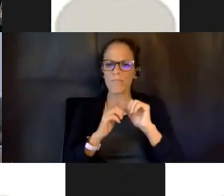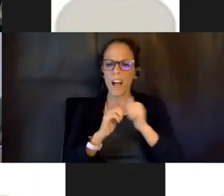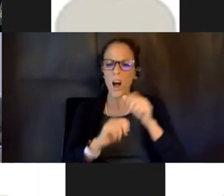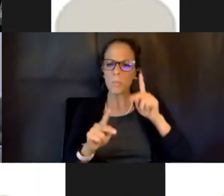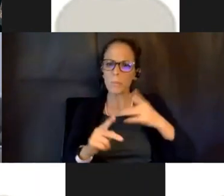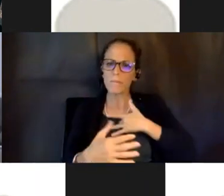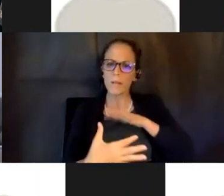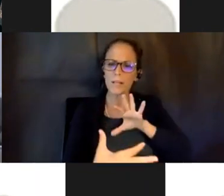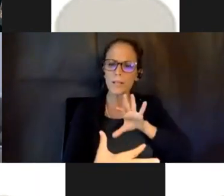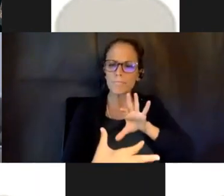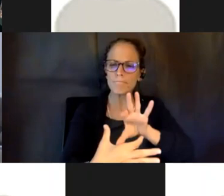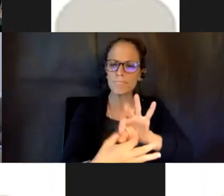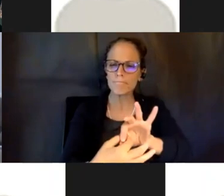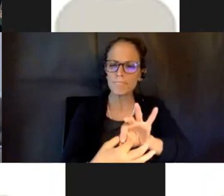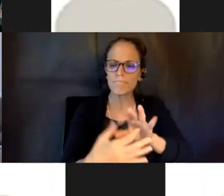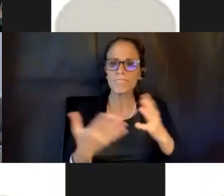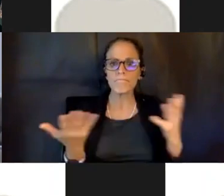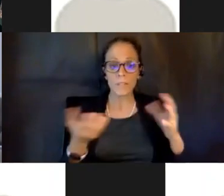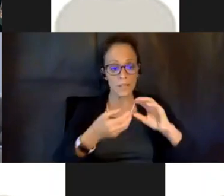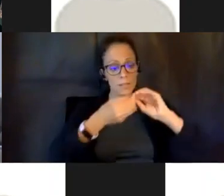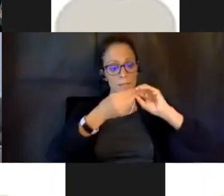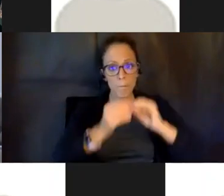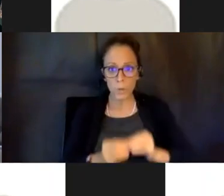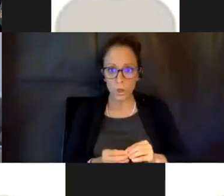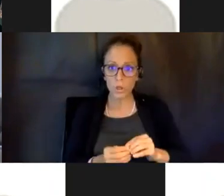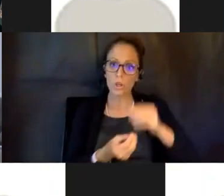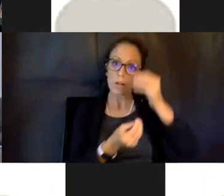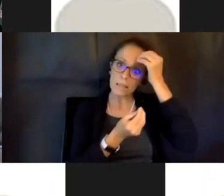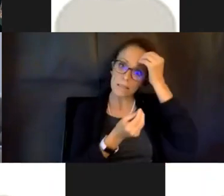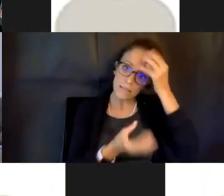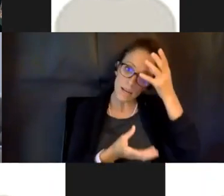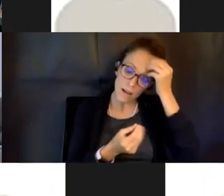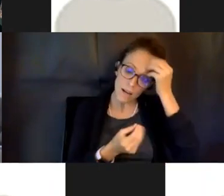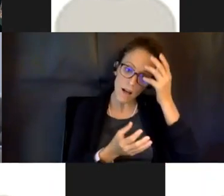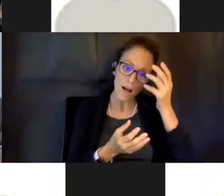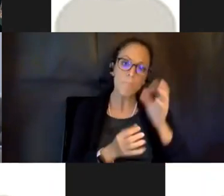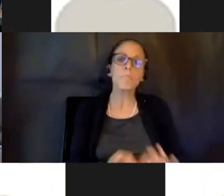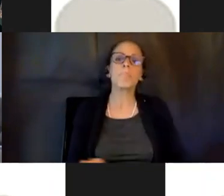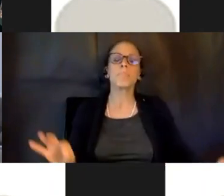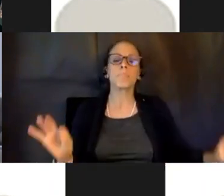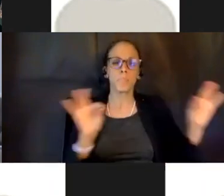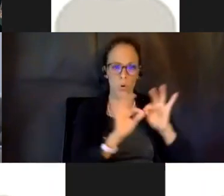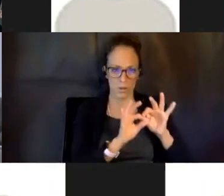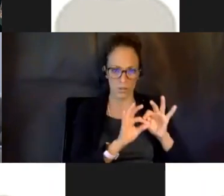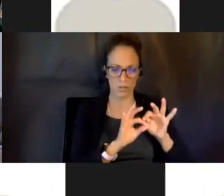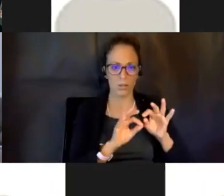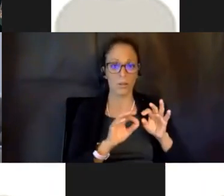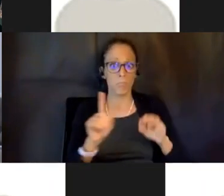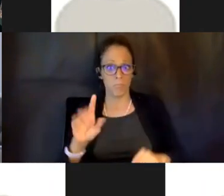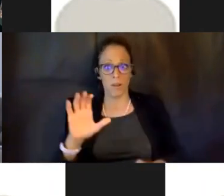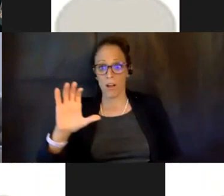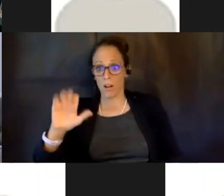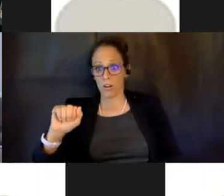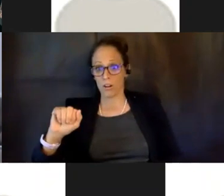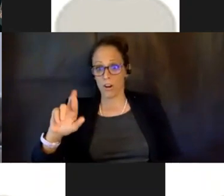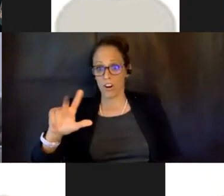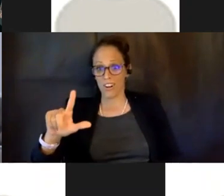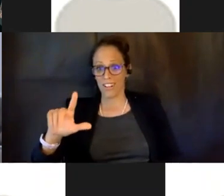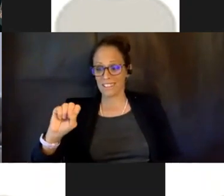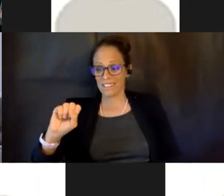is important, and scientific data is important. Mm-hmm. And, you know, Carl Sagan understood this, and I love me some Carl Sagan, right?